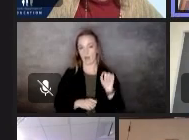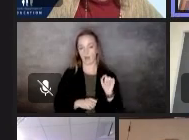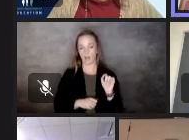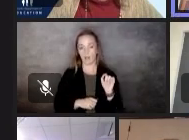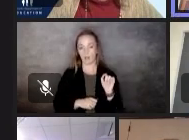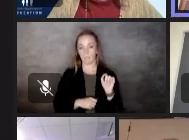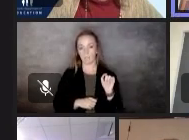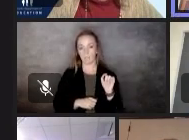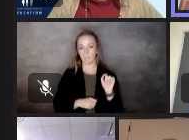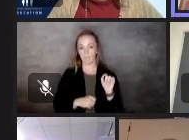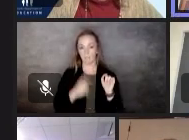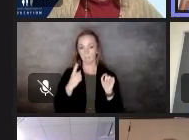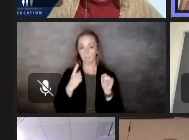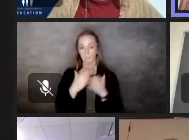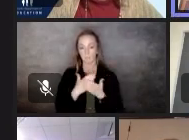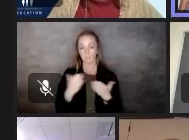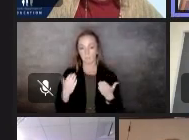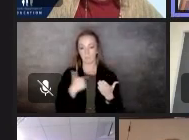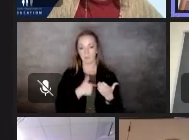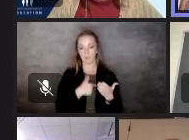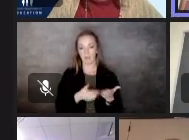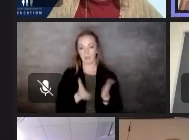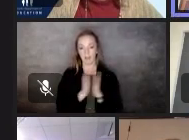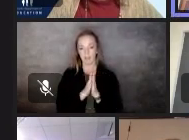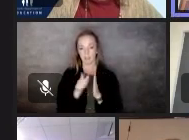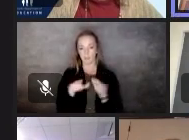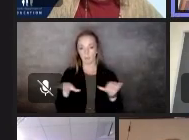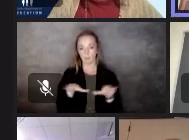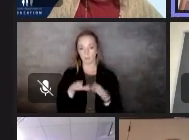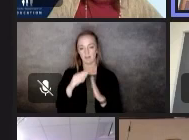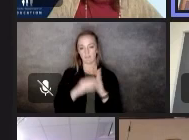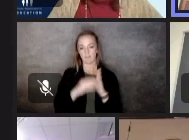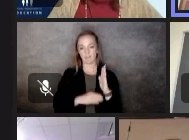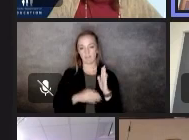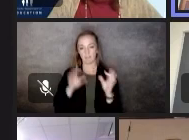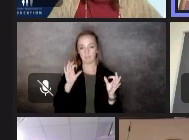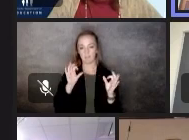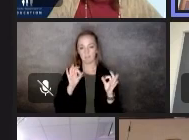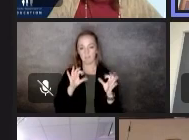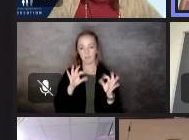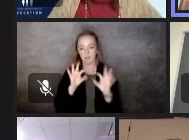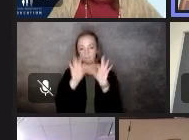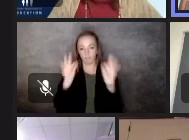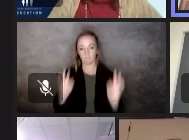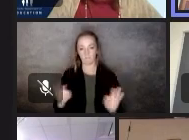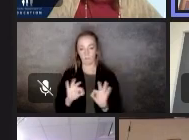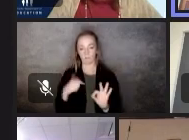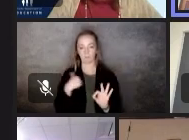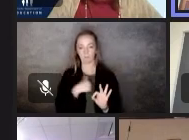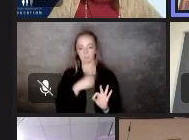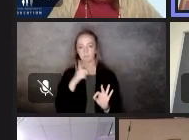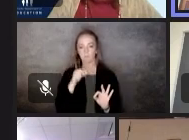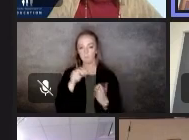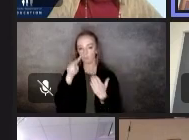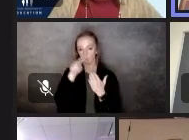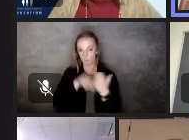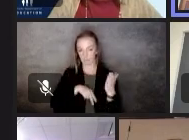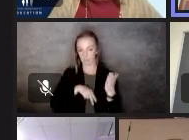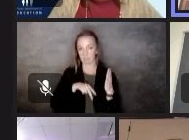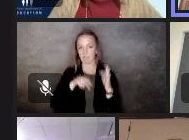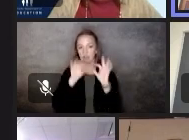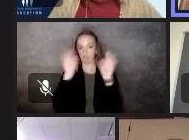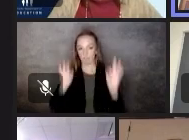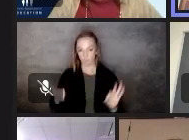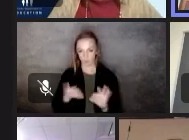One of the things that we ask you to do is to fill out the feedback form. We do look at these forms to look at